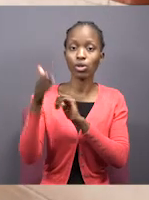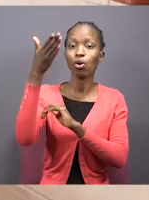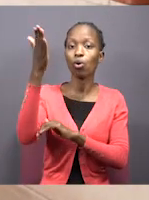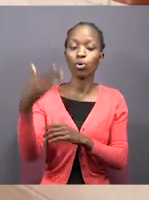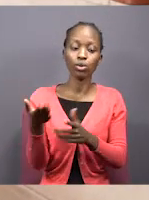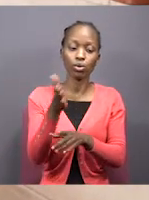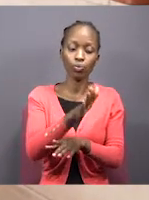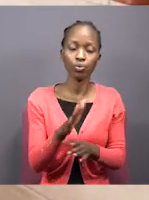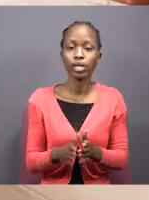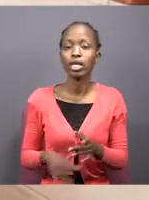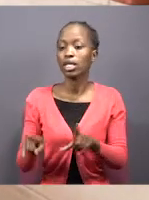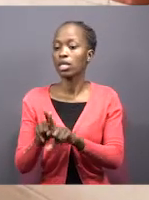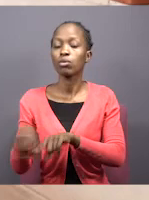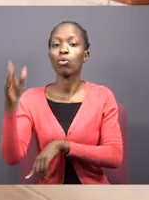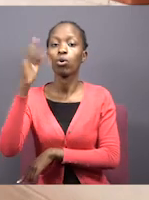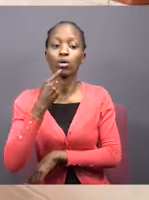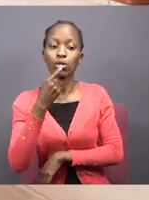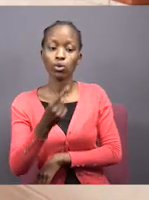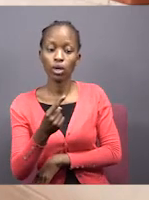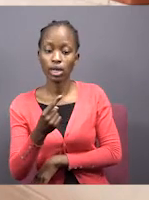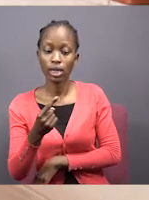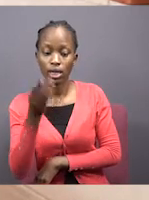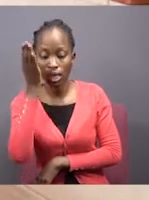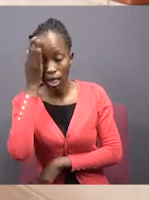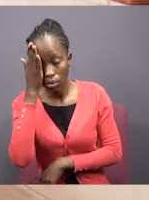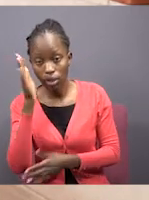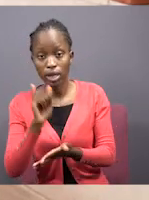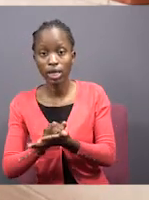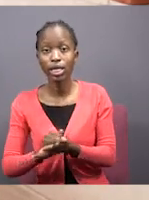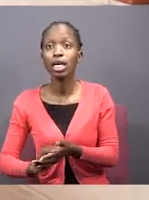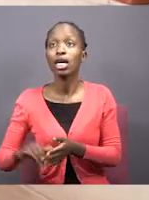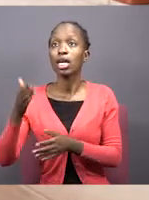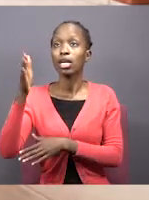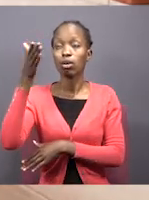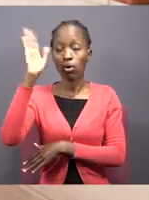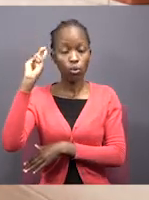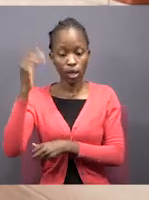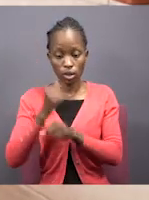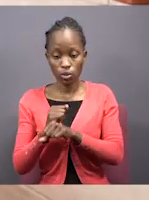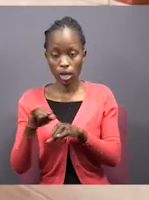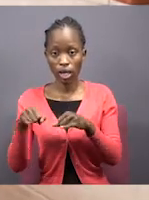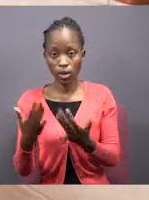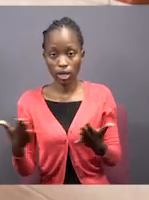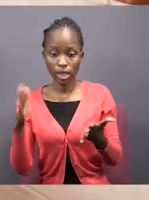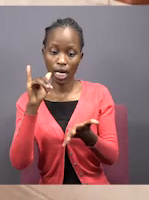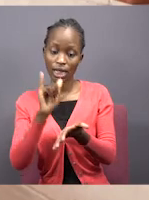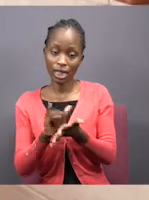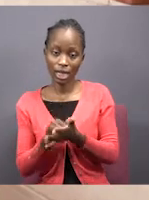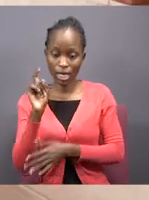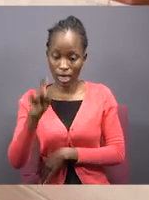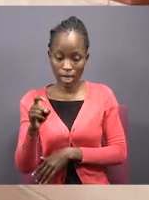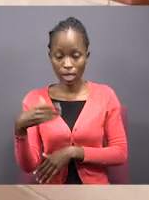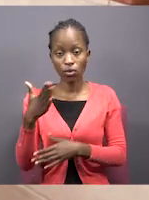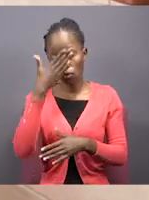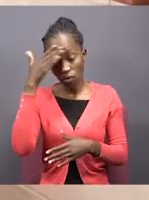God also told them that he was going to do a new thing and that they should forget those bad things that